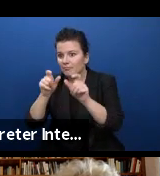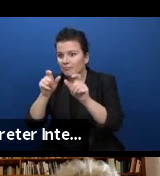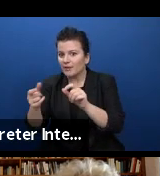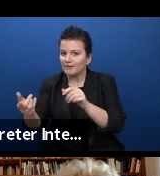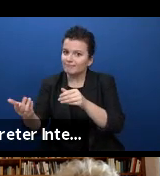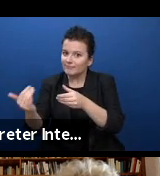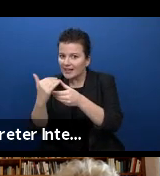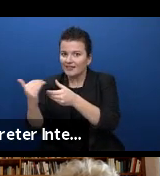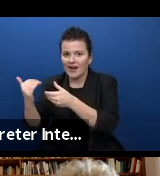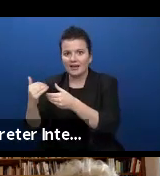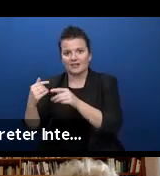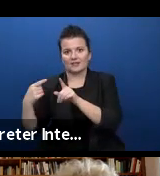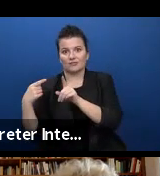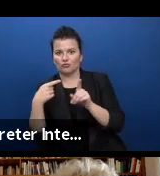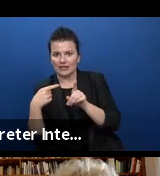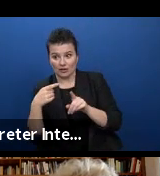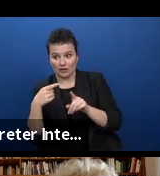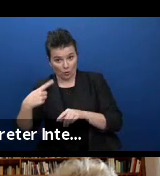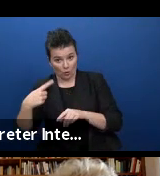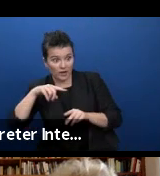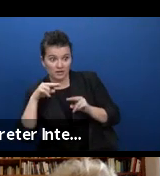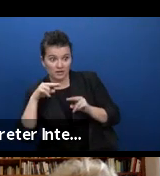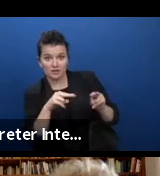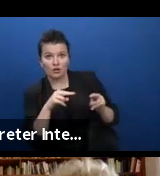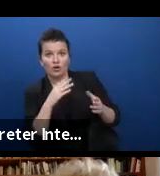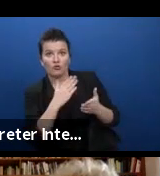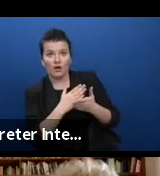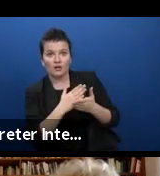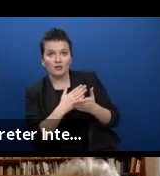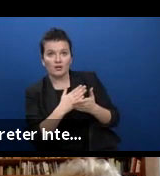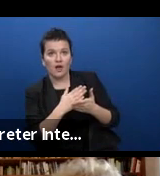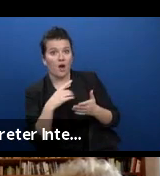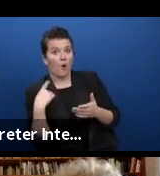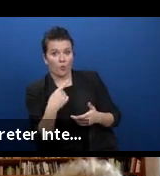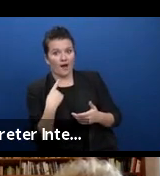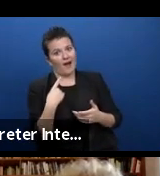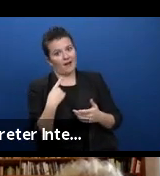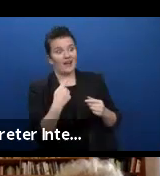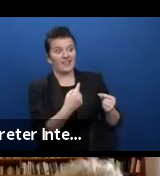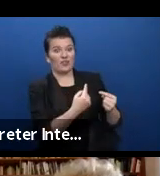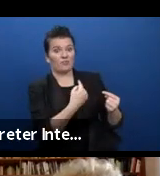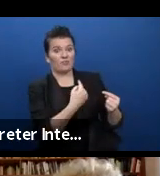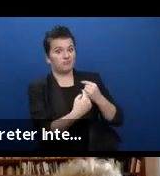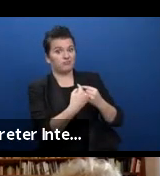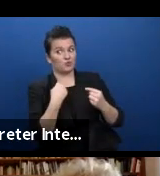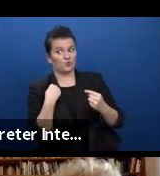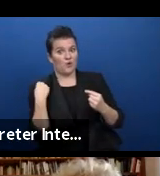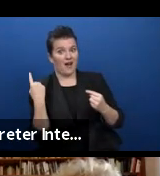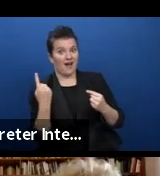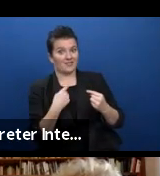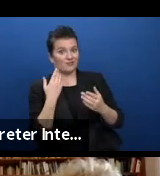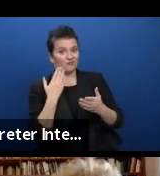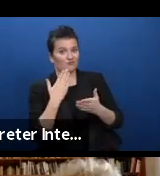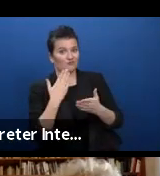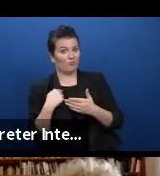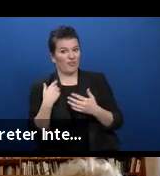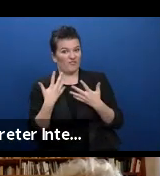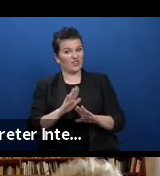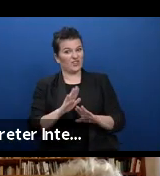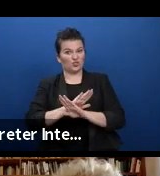I think we agree with this. We should just take this as a lesson. If we didn't do it this time, we certainly should do it next time.